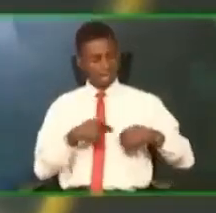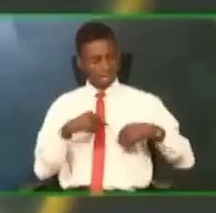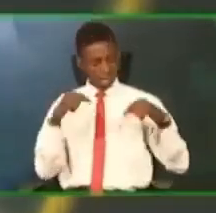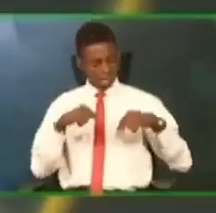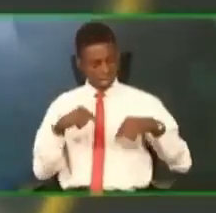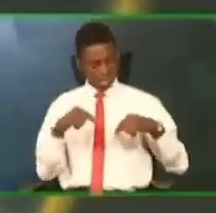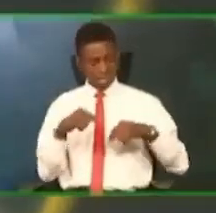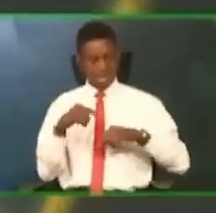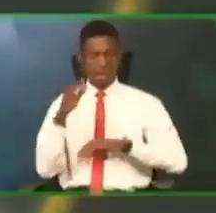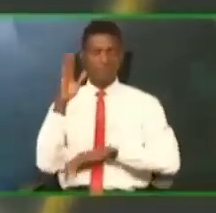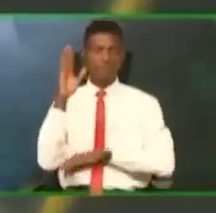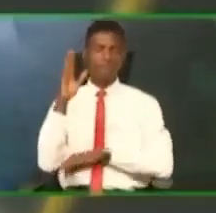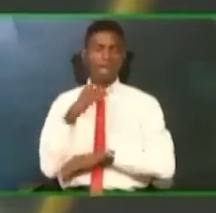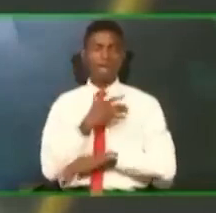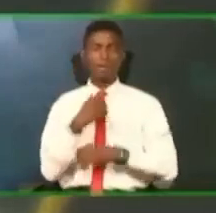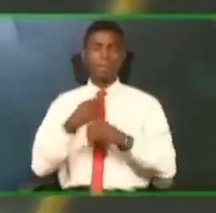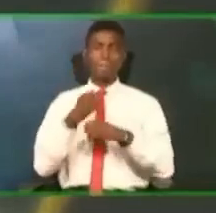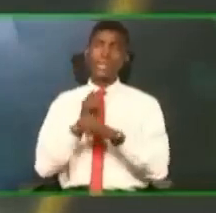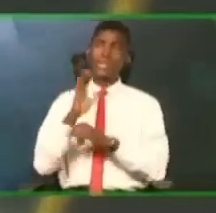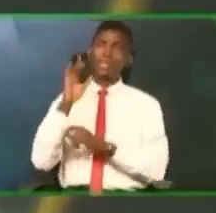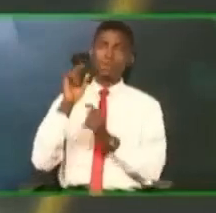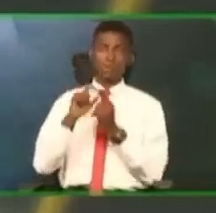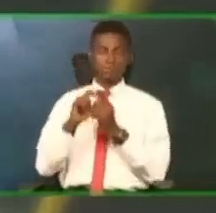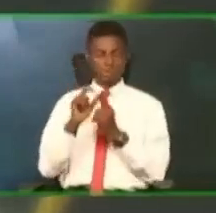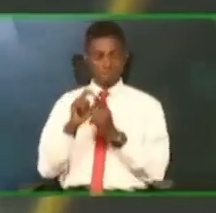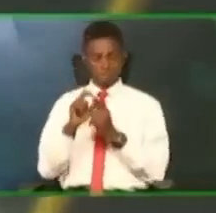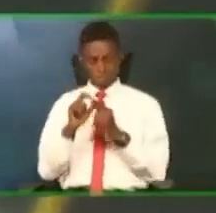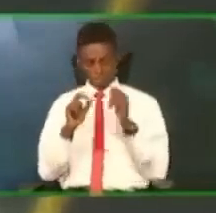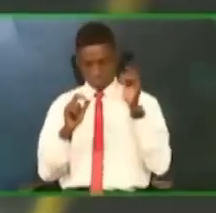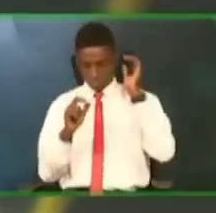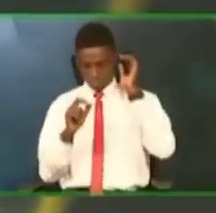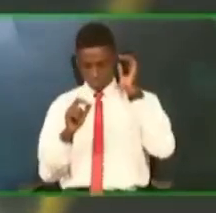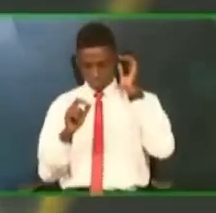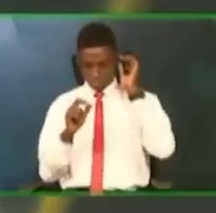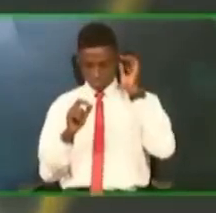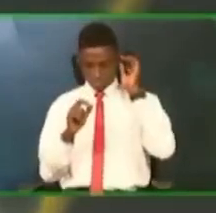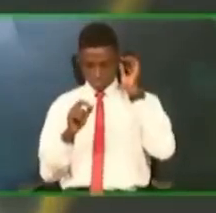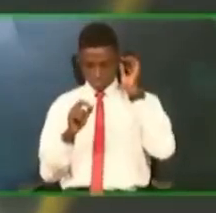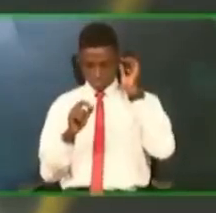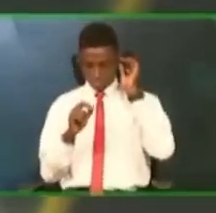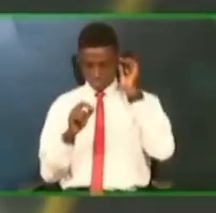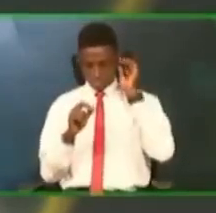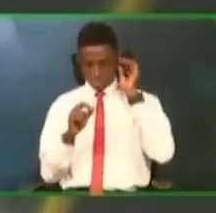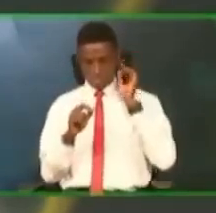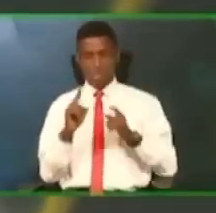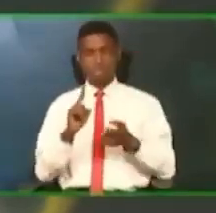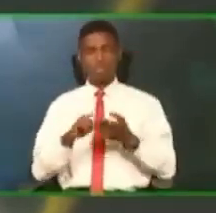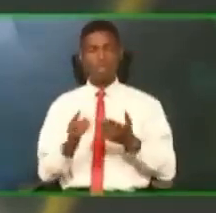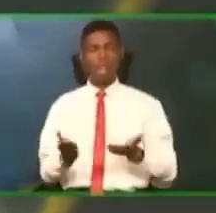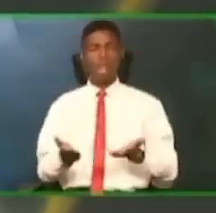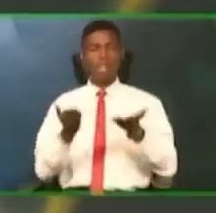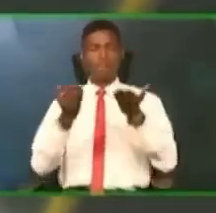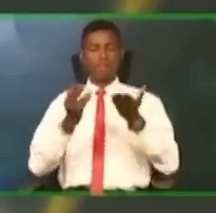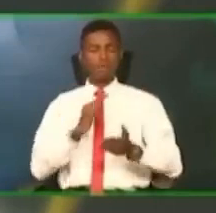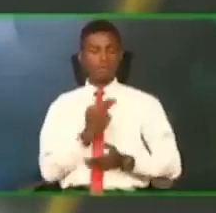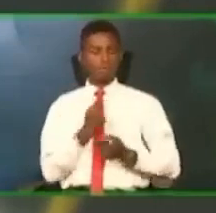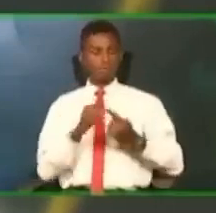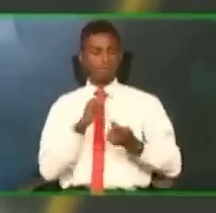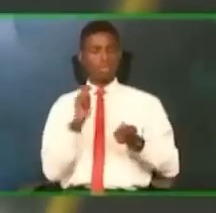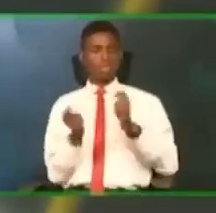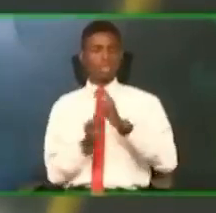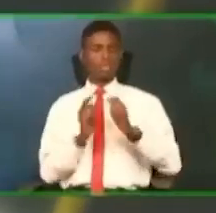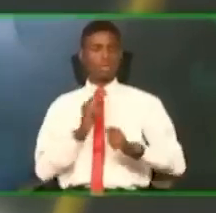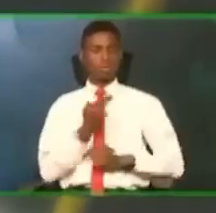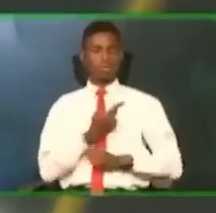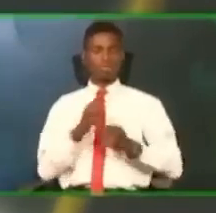and cause your word to lift us, to change us, to transform